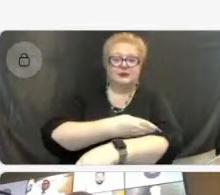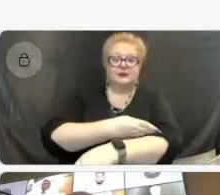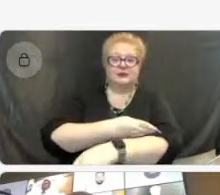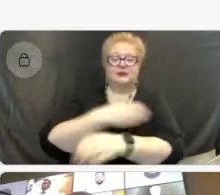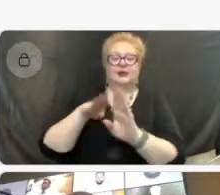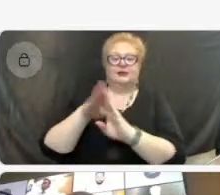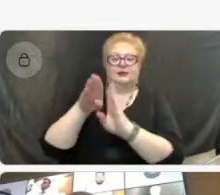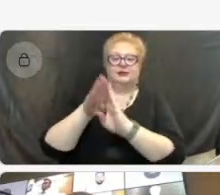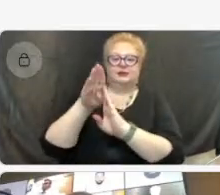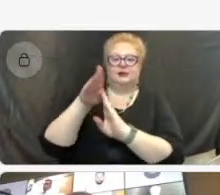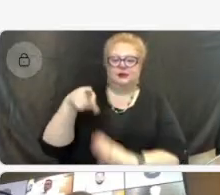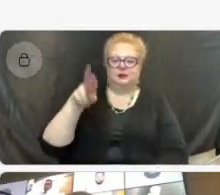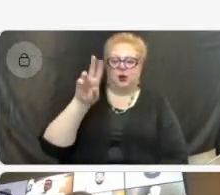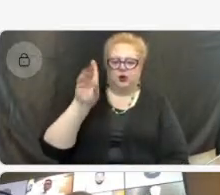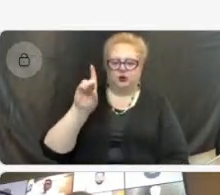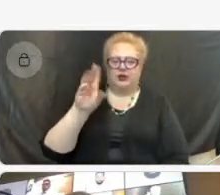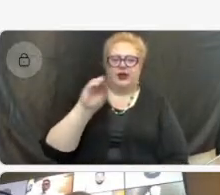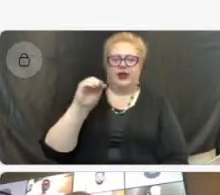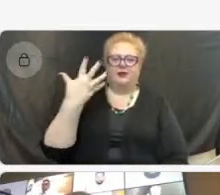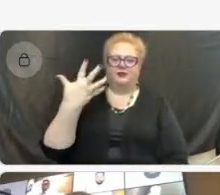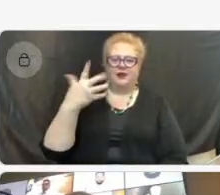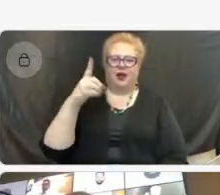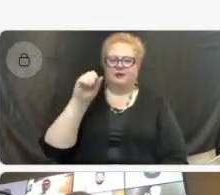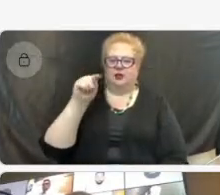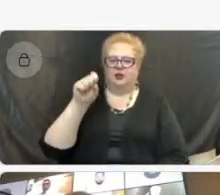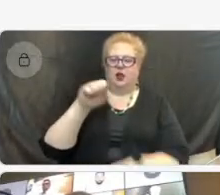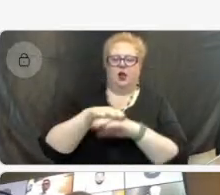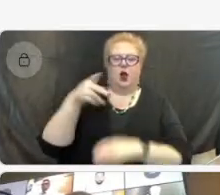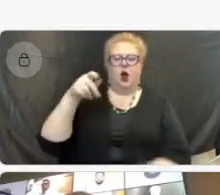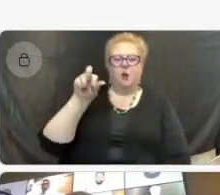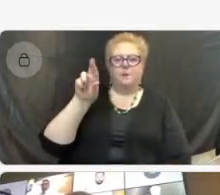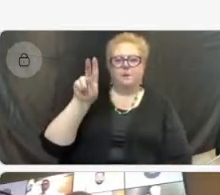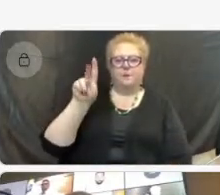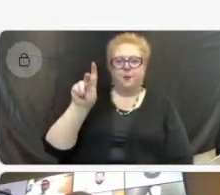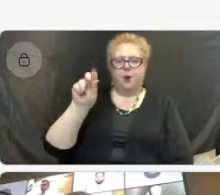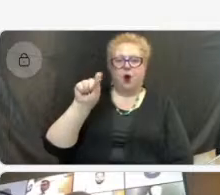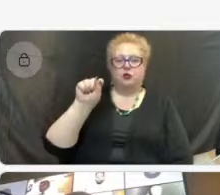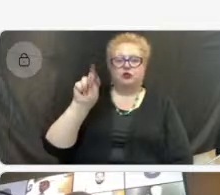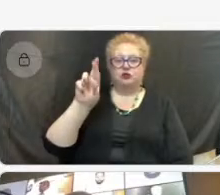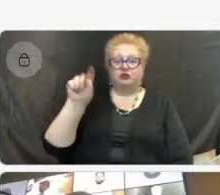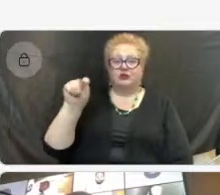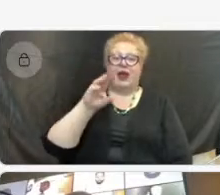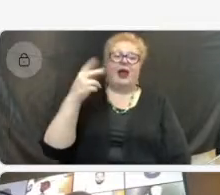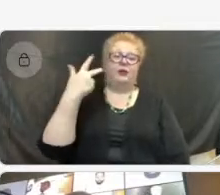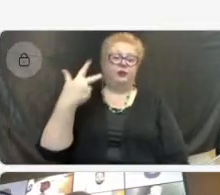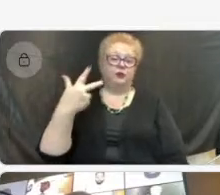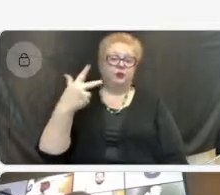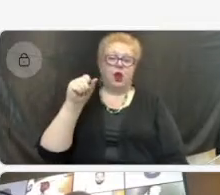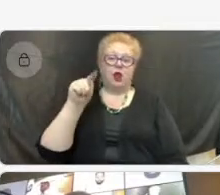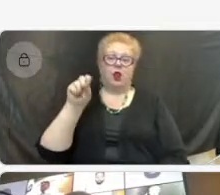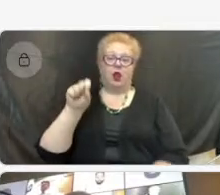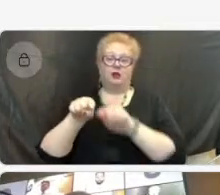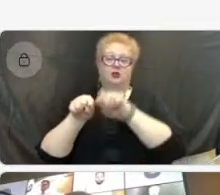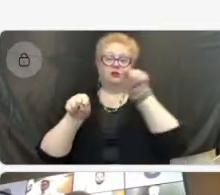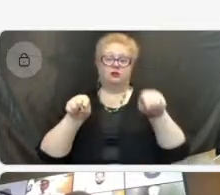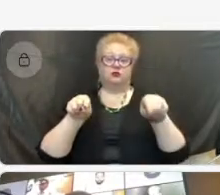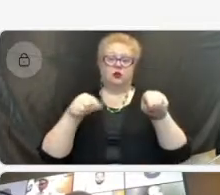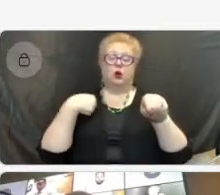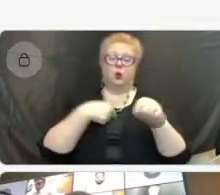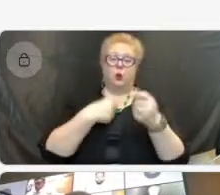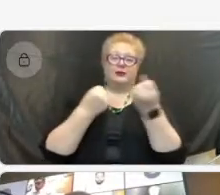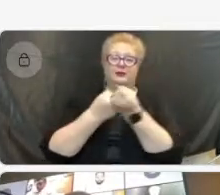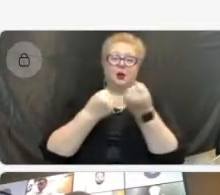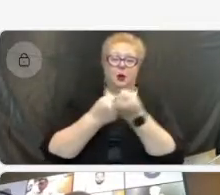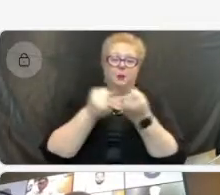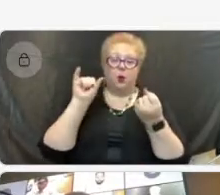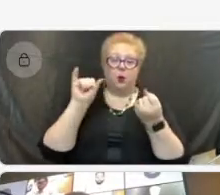the PRD, the 5 lots that are on Park Street, in addition to the 3 lots across the street. We support that. I mean, I think